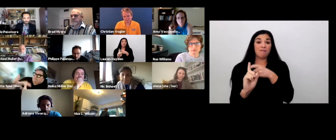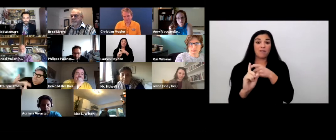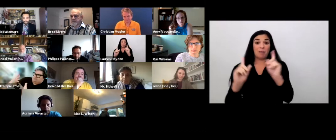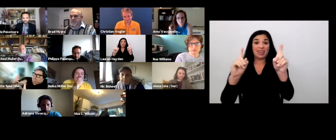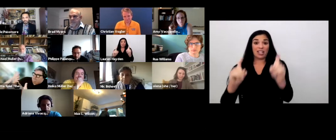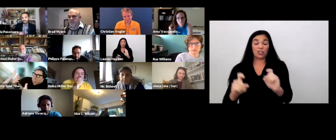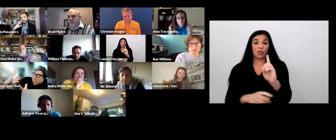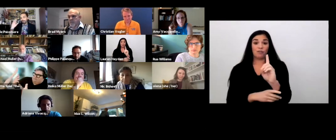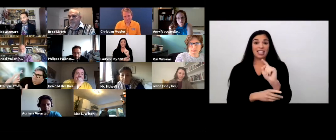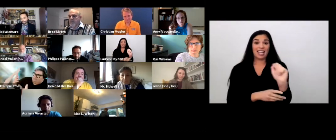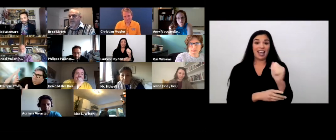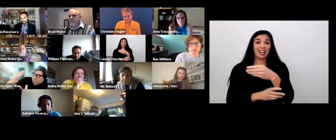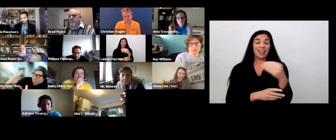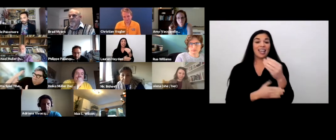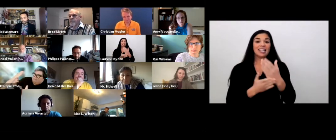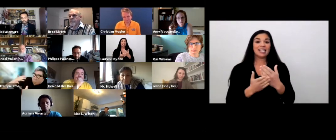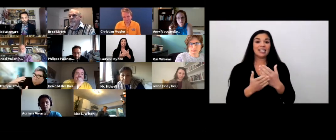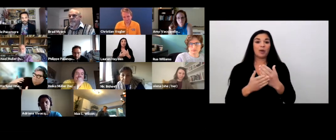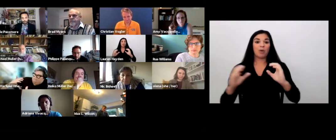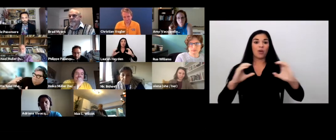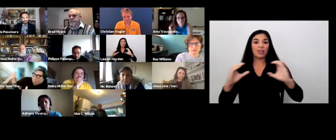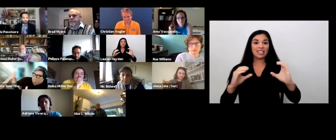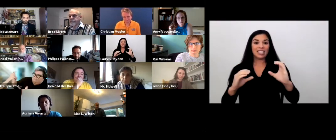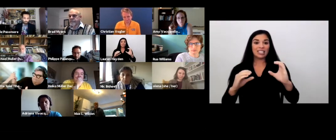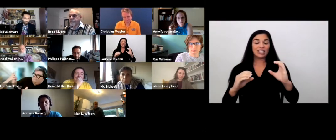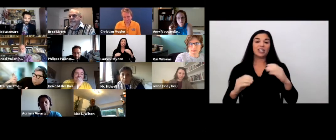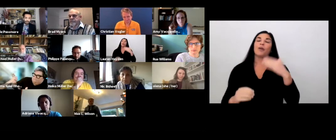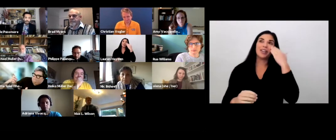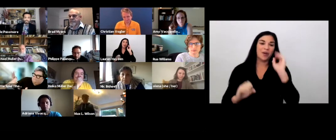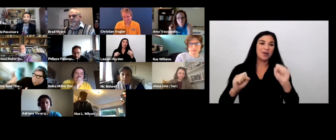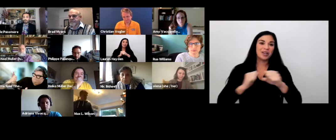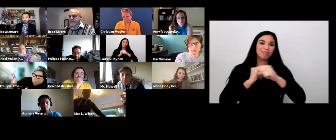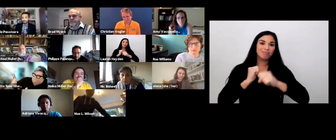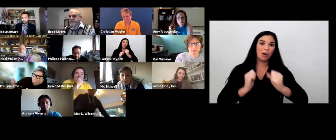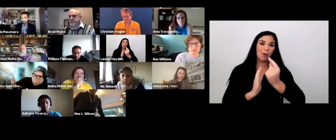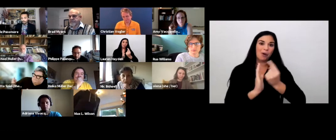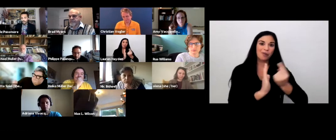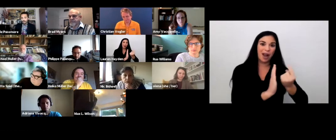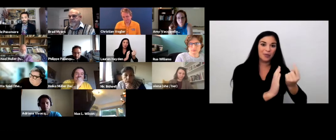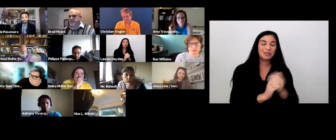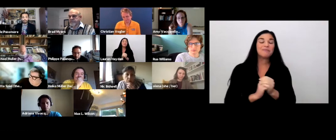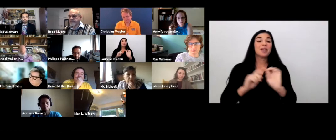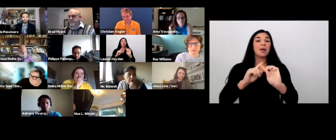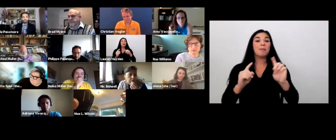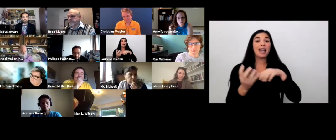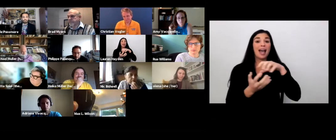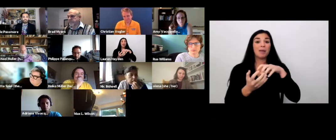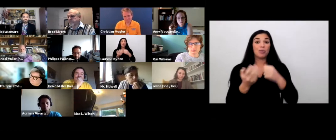of the conversations, we can't be comprehensive here or else I'll be talking for hours, but for hybrid to work, people have